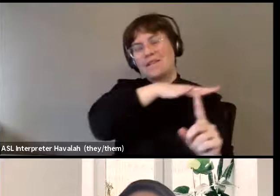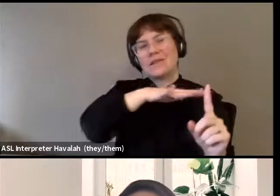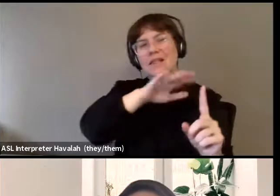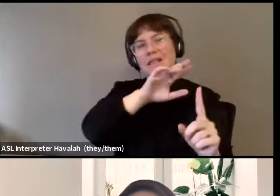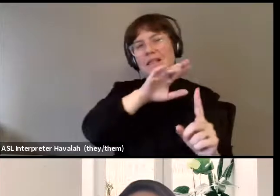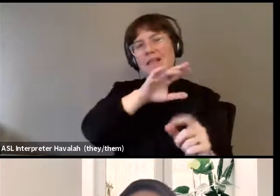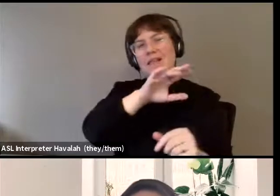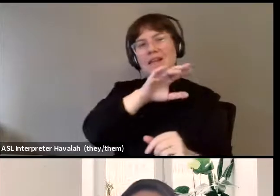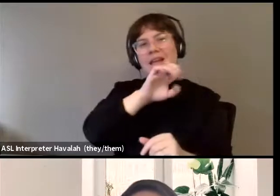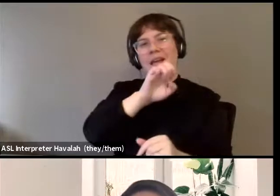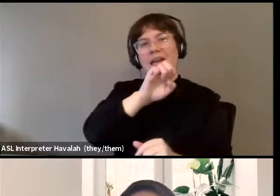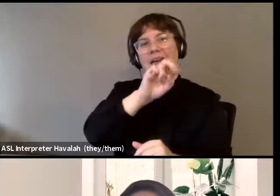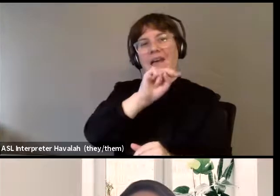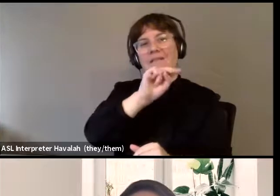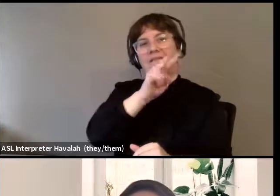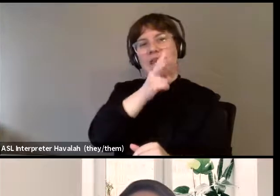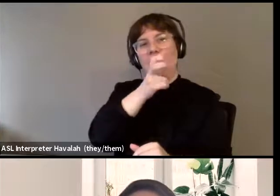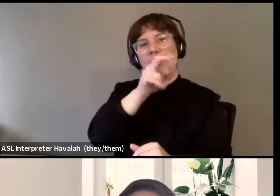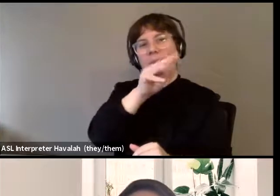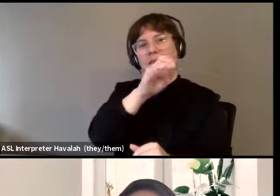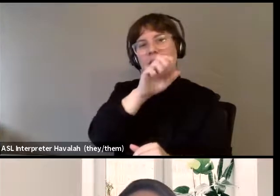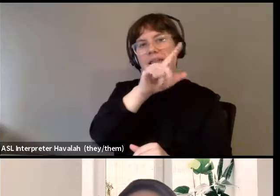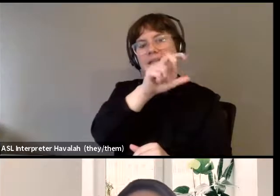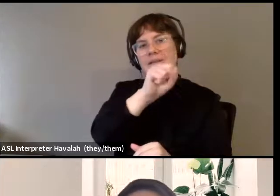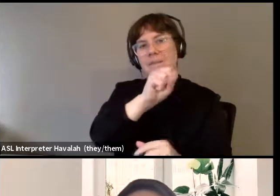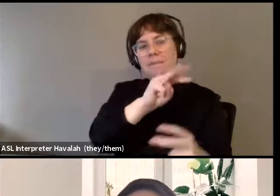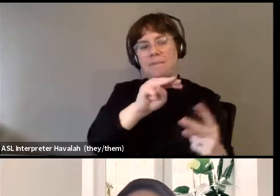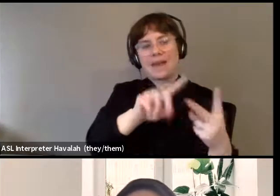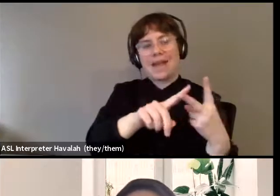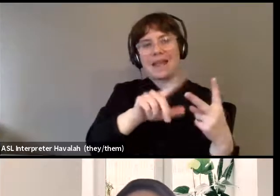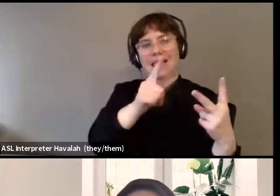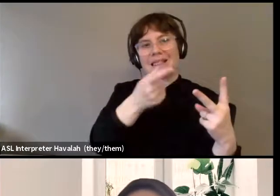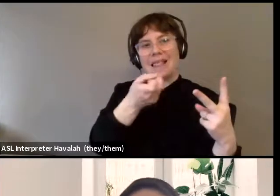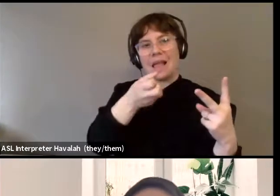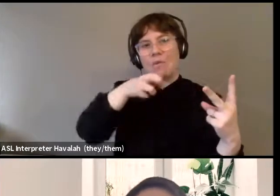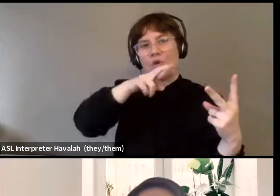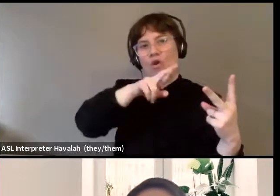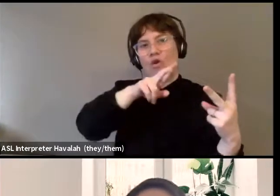environmentalism and the labor movement. So that's, are we growing